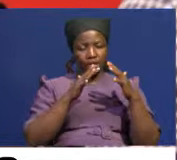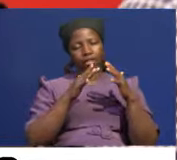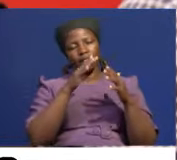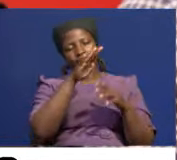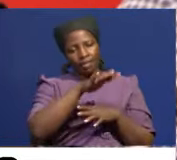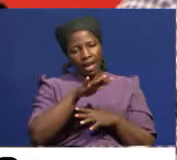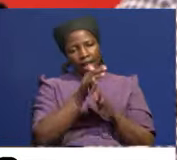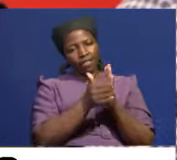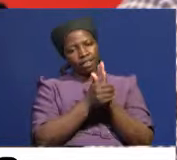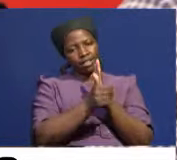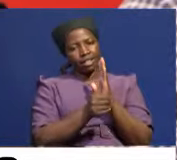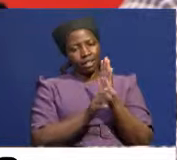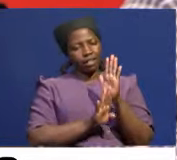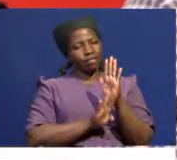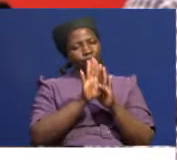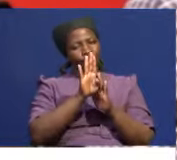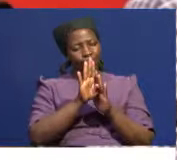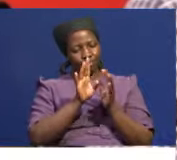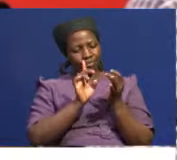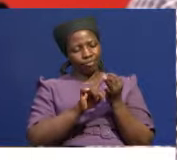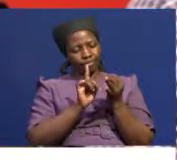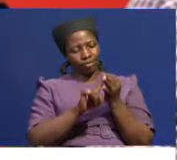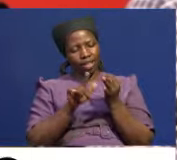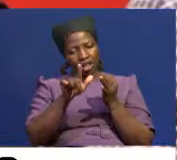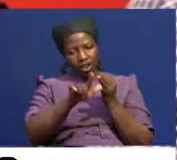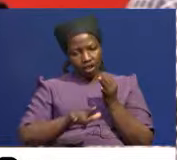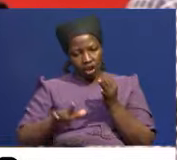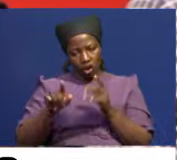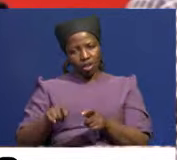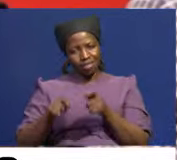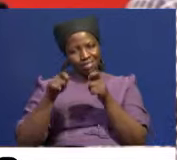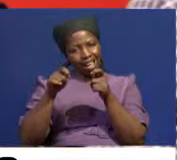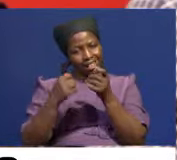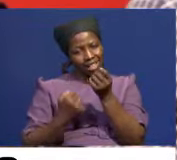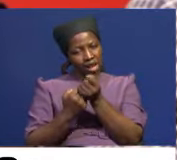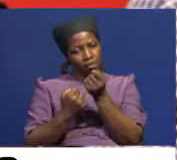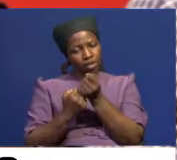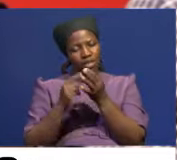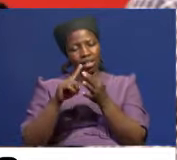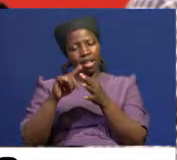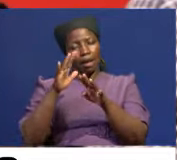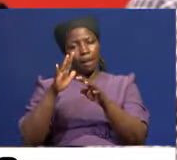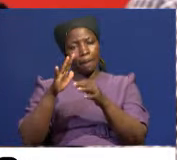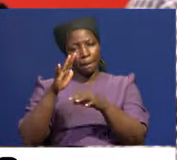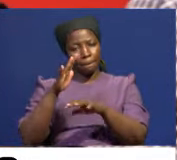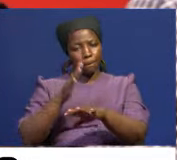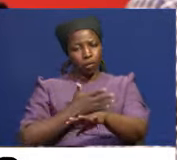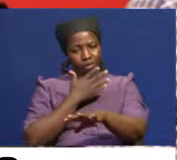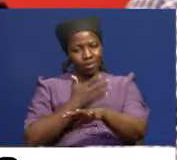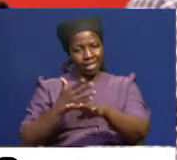development, local talent cultivation, music infrastructure investment,